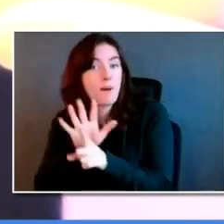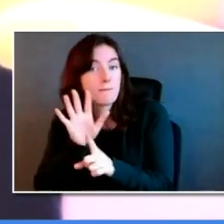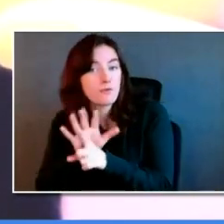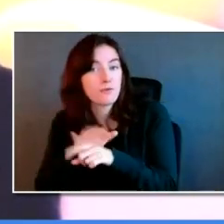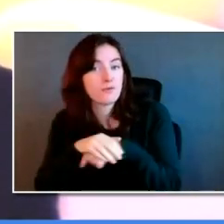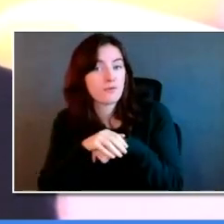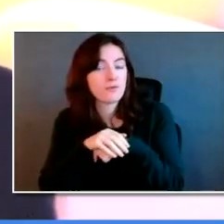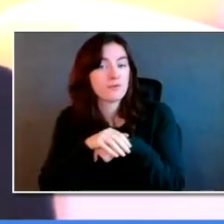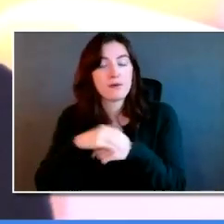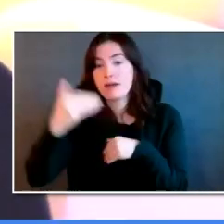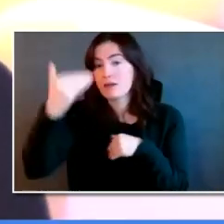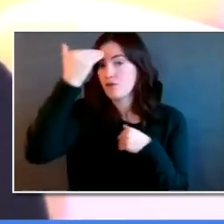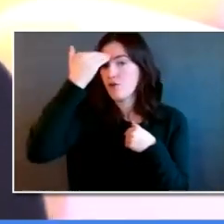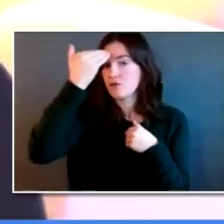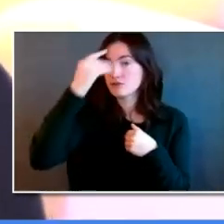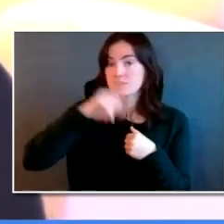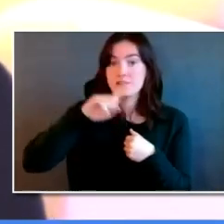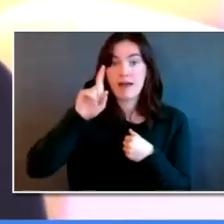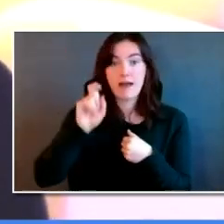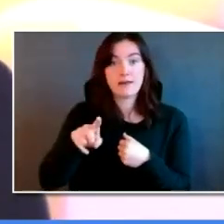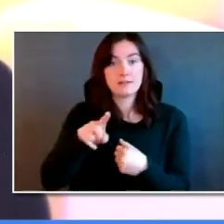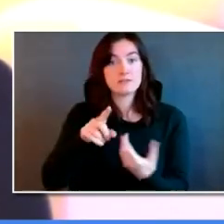the question, is it right?"